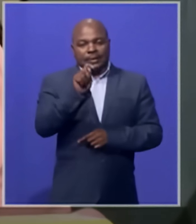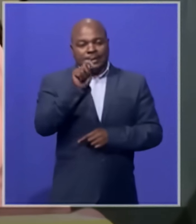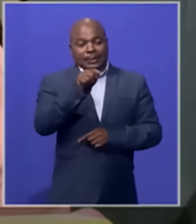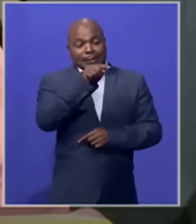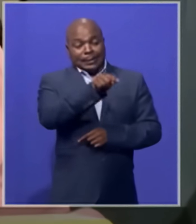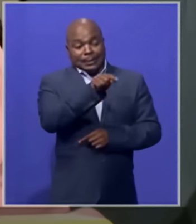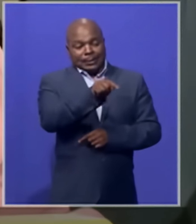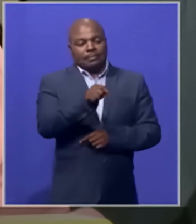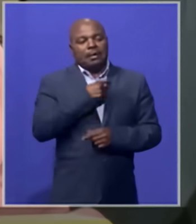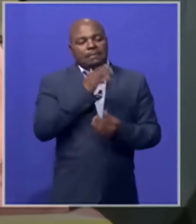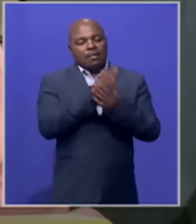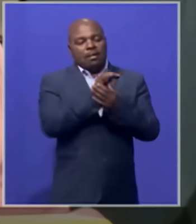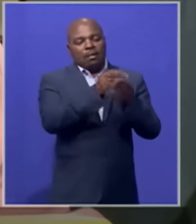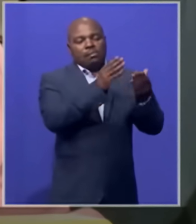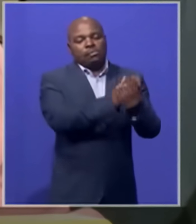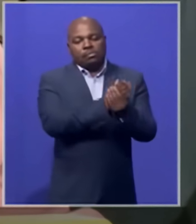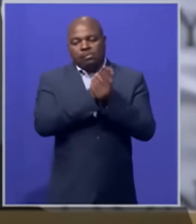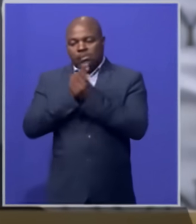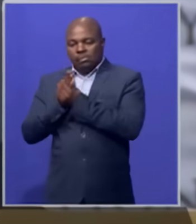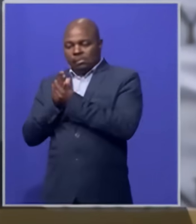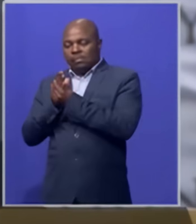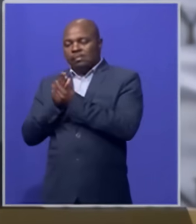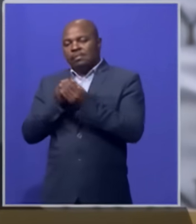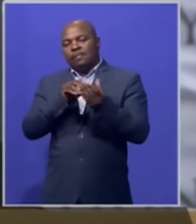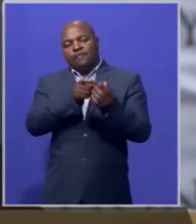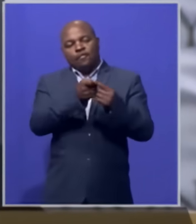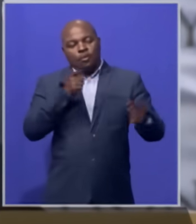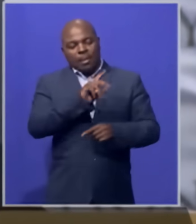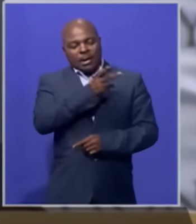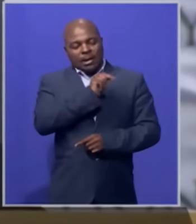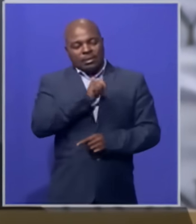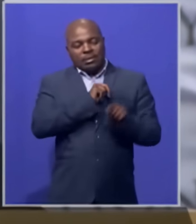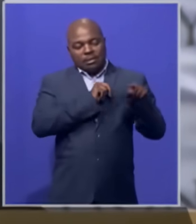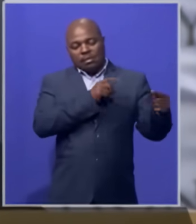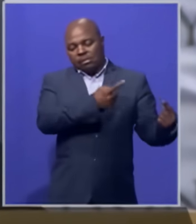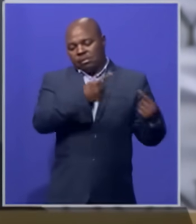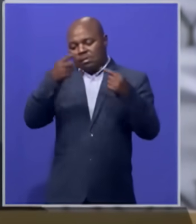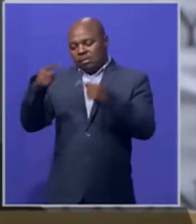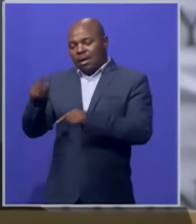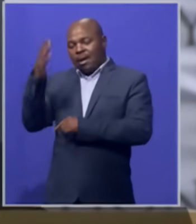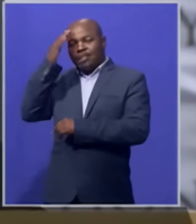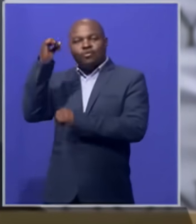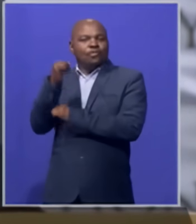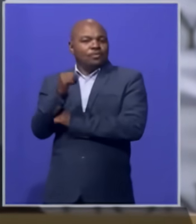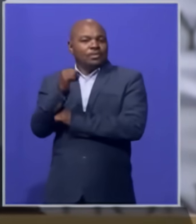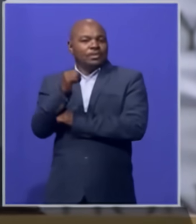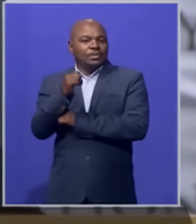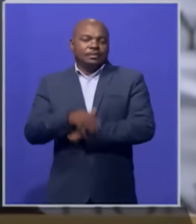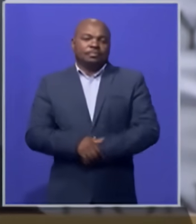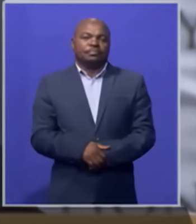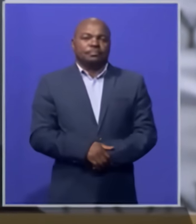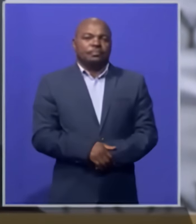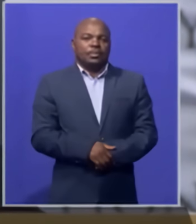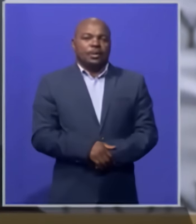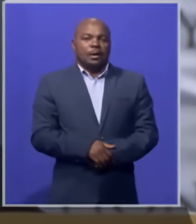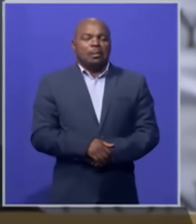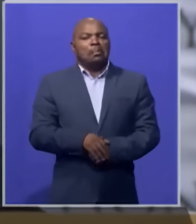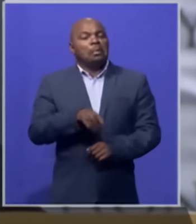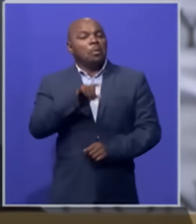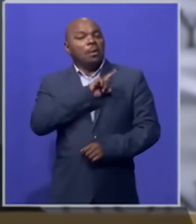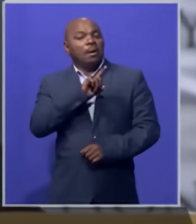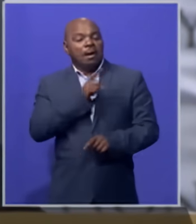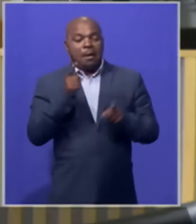se šetšanego le dipolao tša dipolotiki goba PKTT go tšwa KwaZulu-Natal go ya dikantorong kgolo ka Pretoria go ya